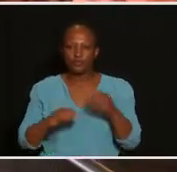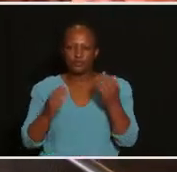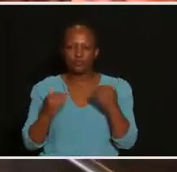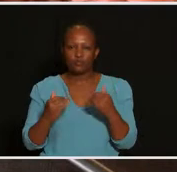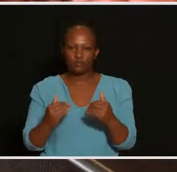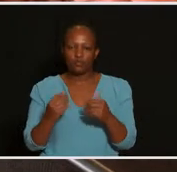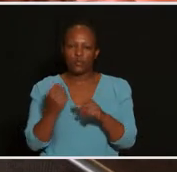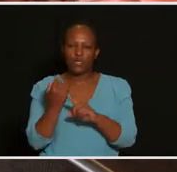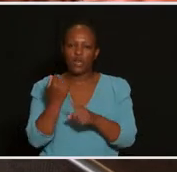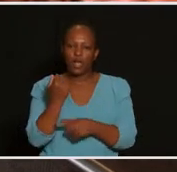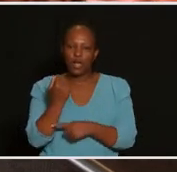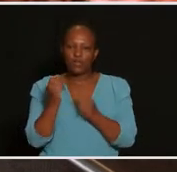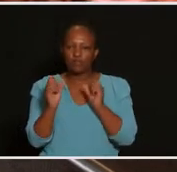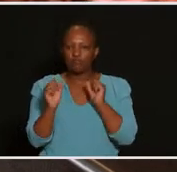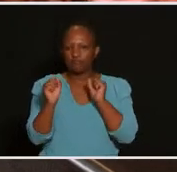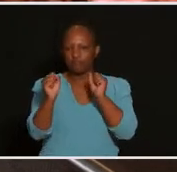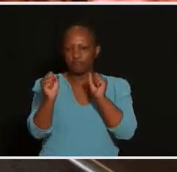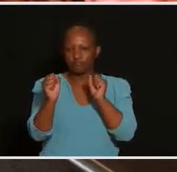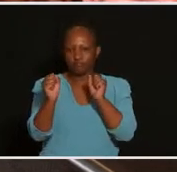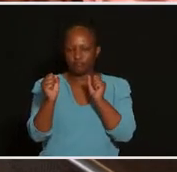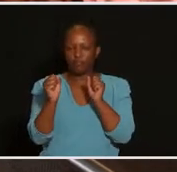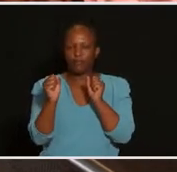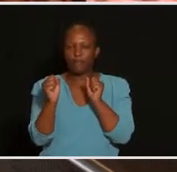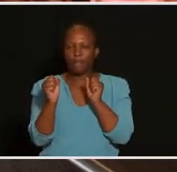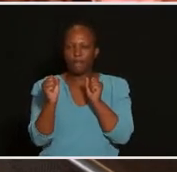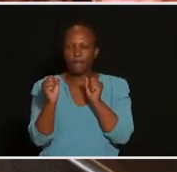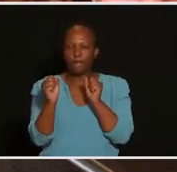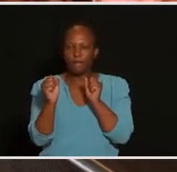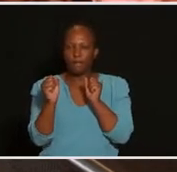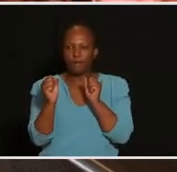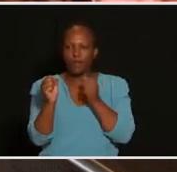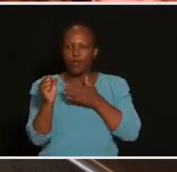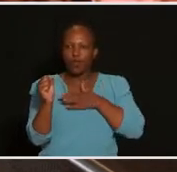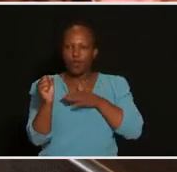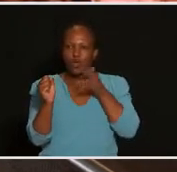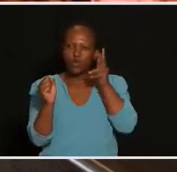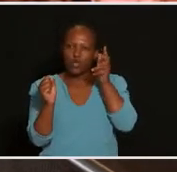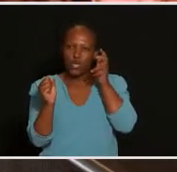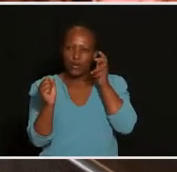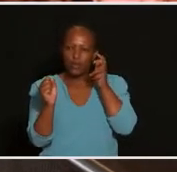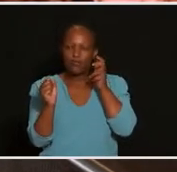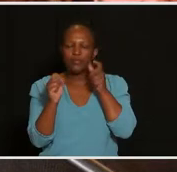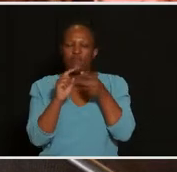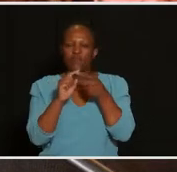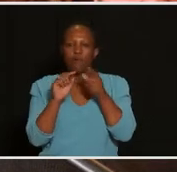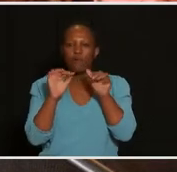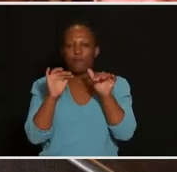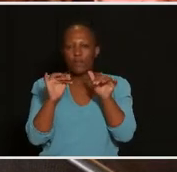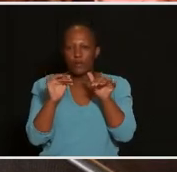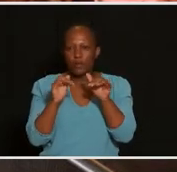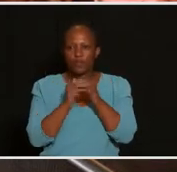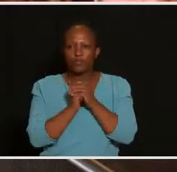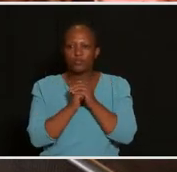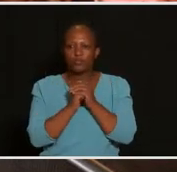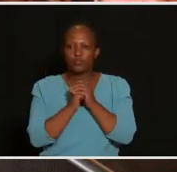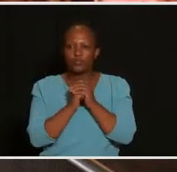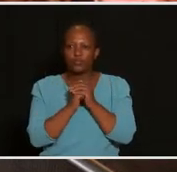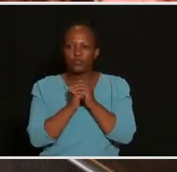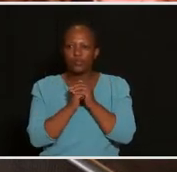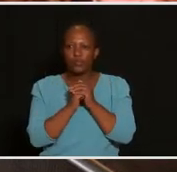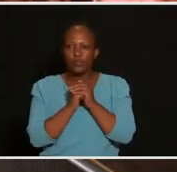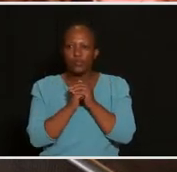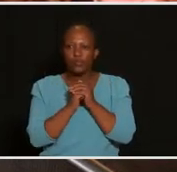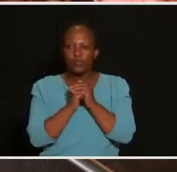as you have made this call that you must you would like to hear the the people please create a